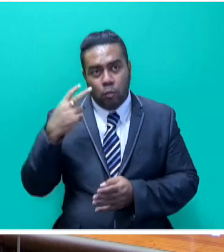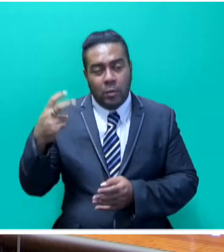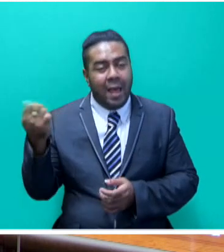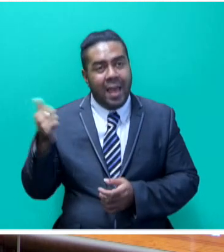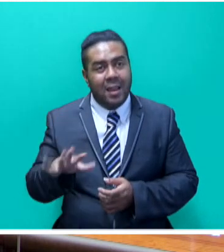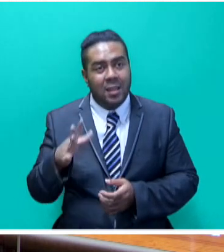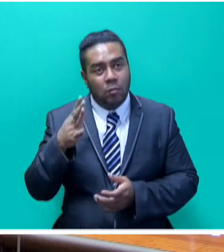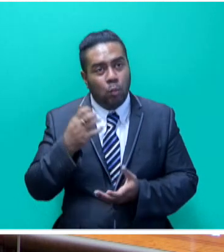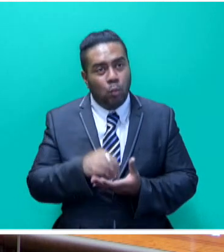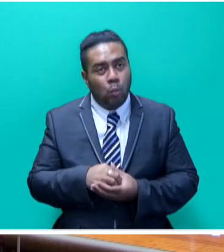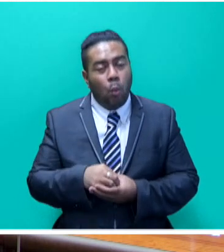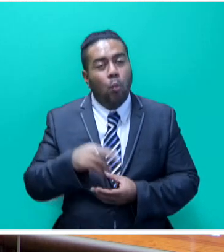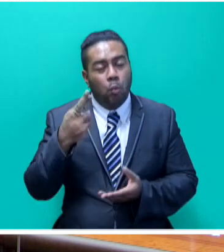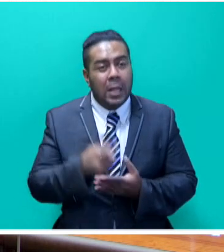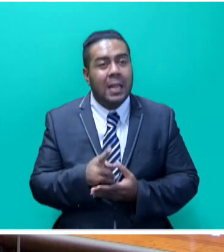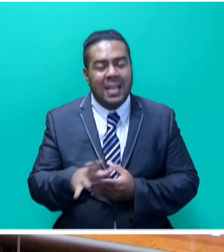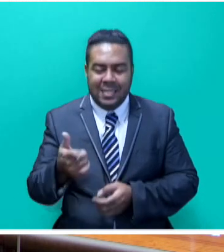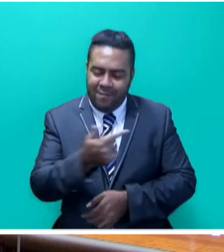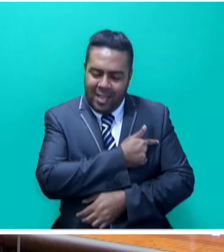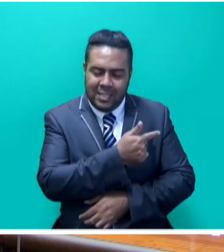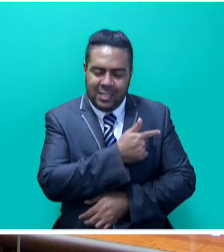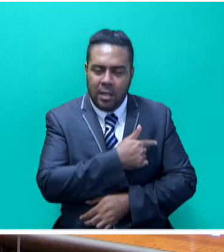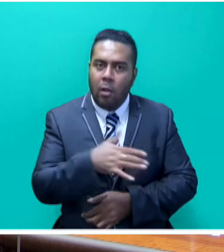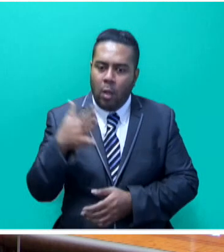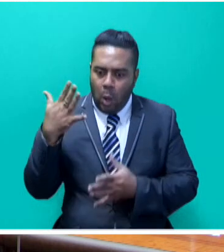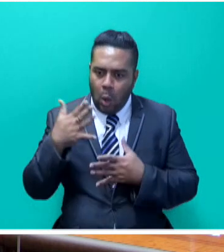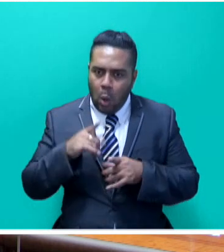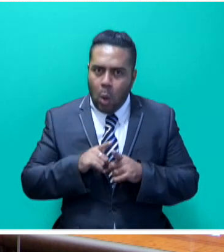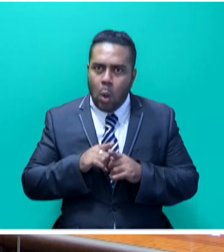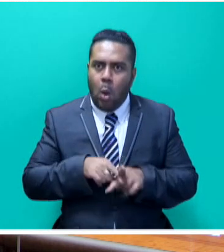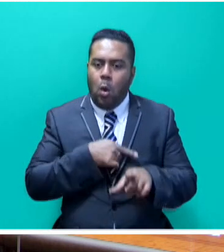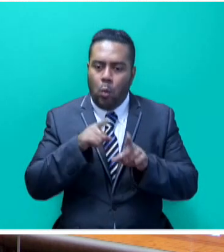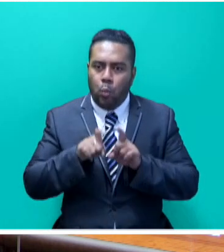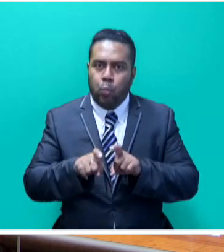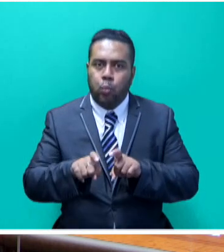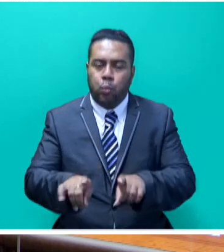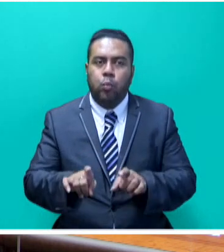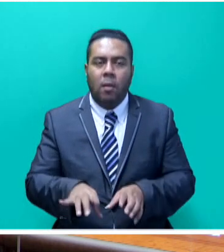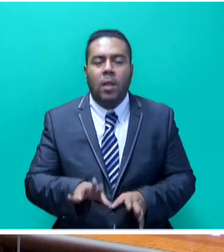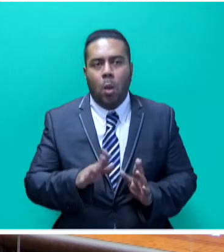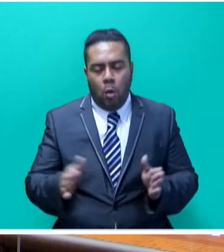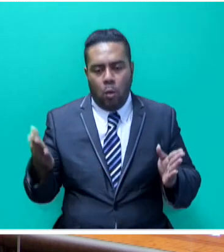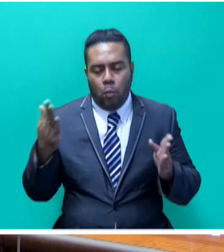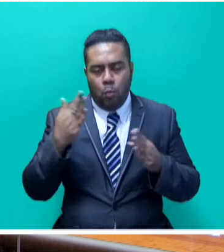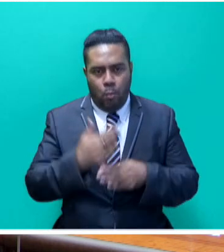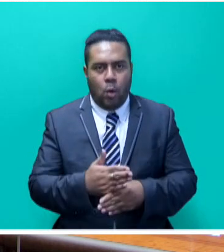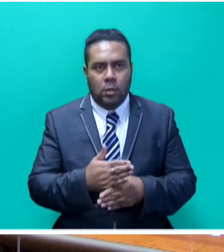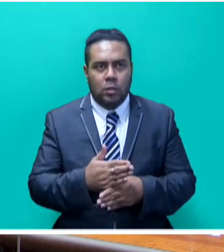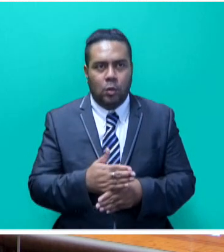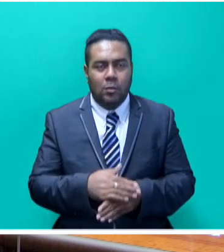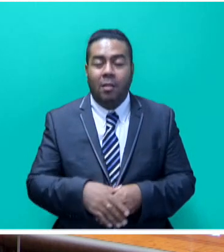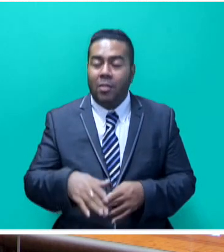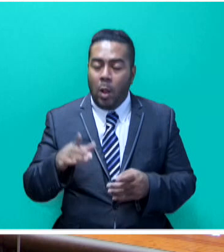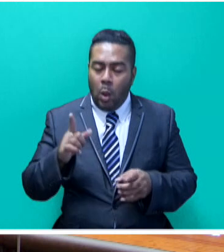resumption, really is vaccines. The longer we take to our vaccine target, the longer our borders remain closed, the